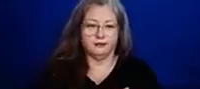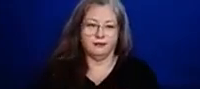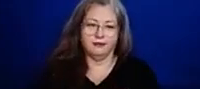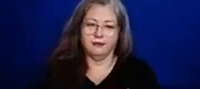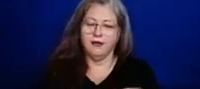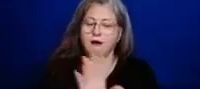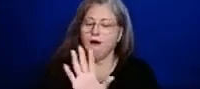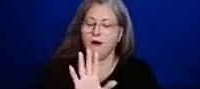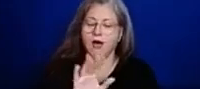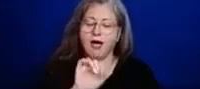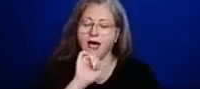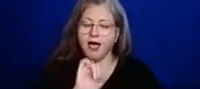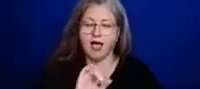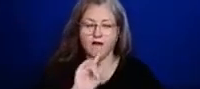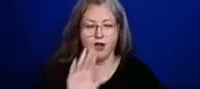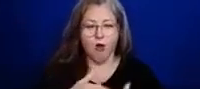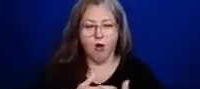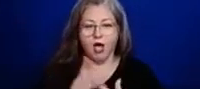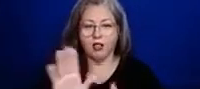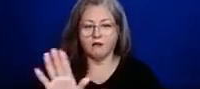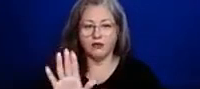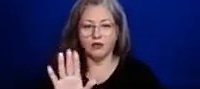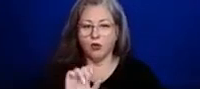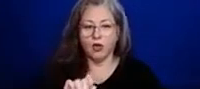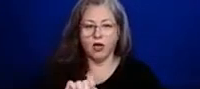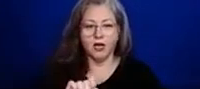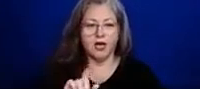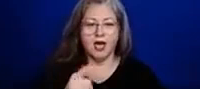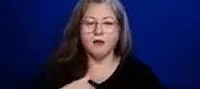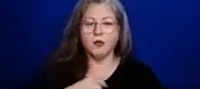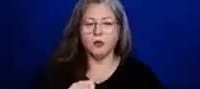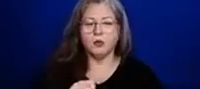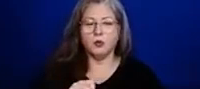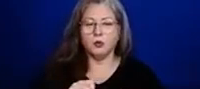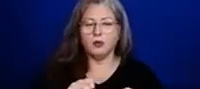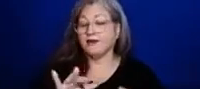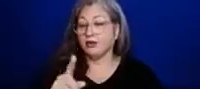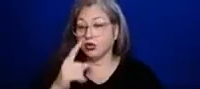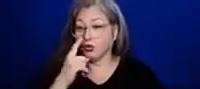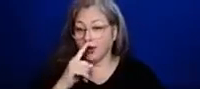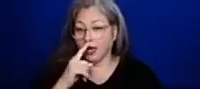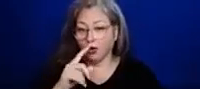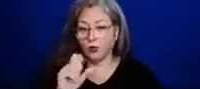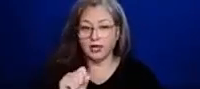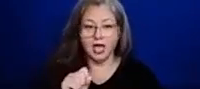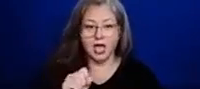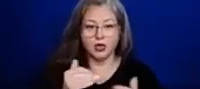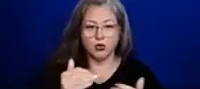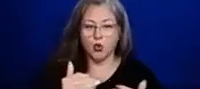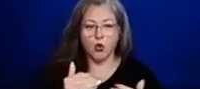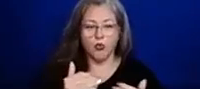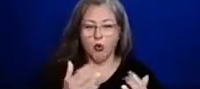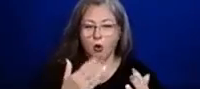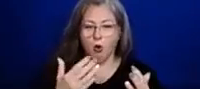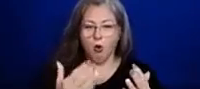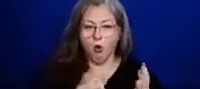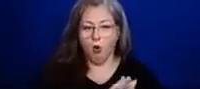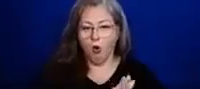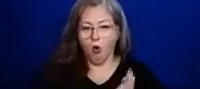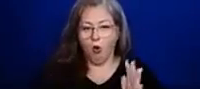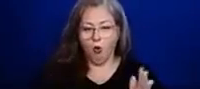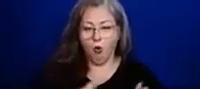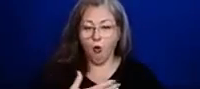love that. I love all these pieces. Yeah, we can go through, if that's okay with you, we can go